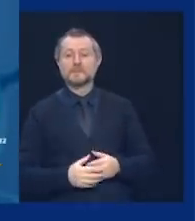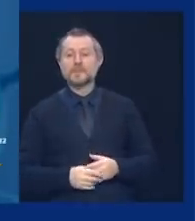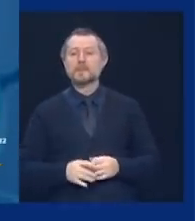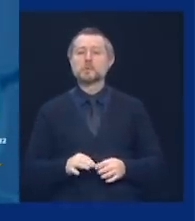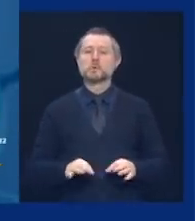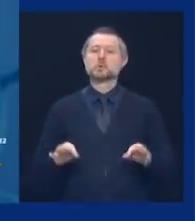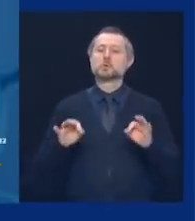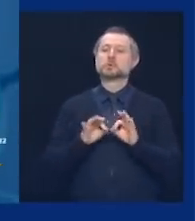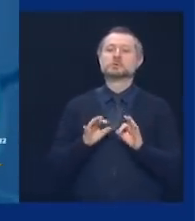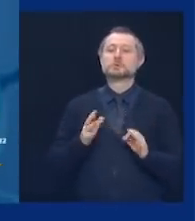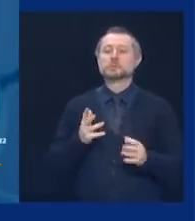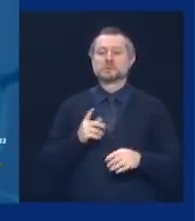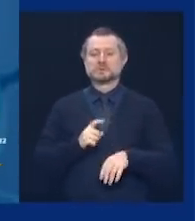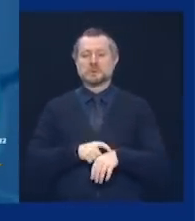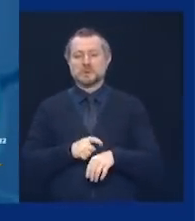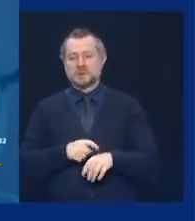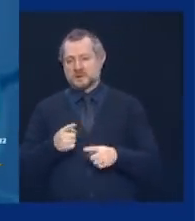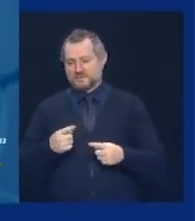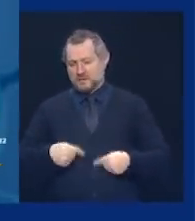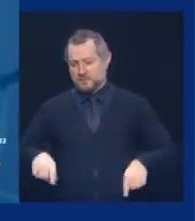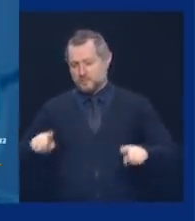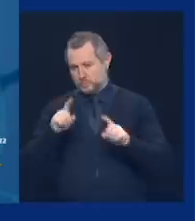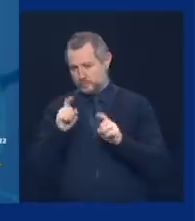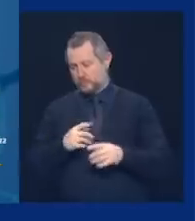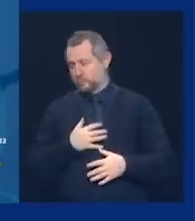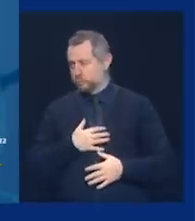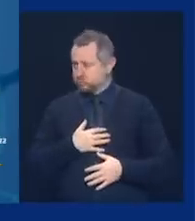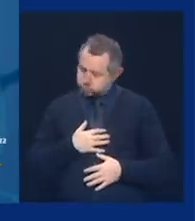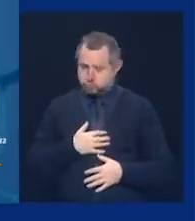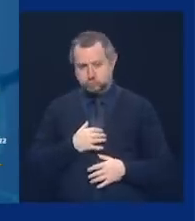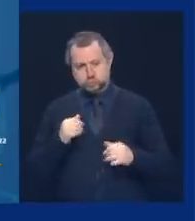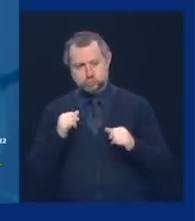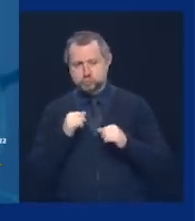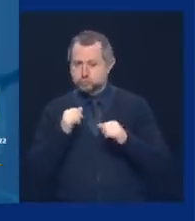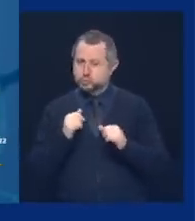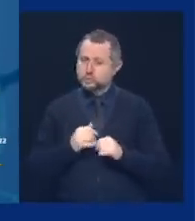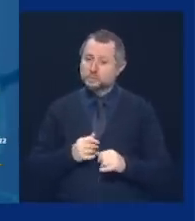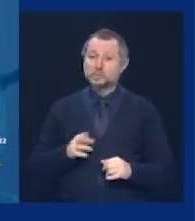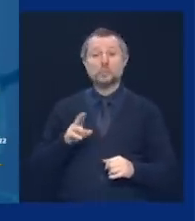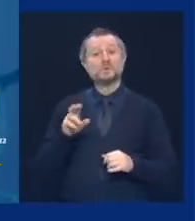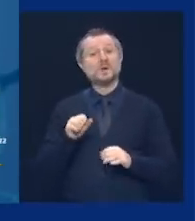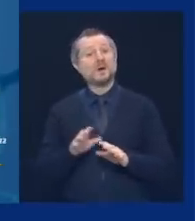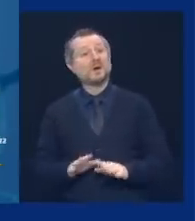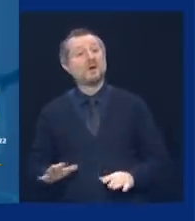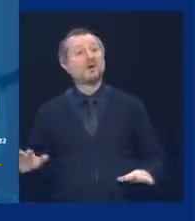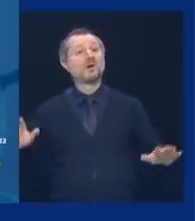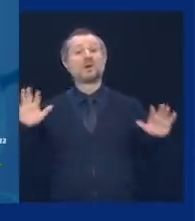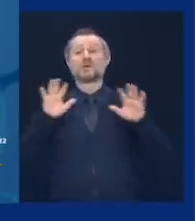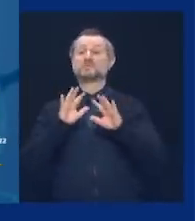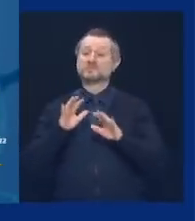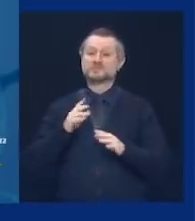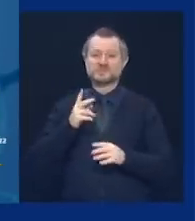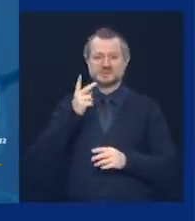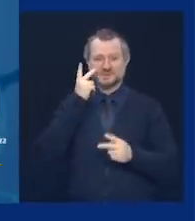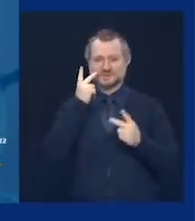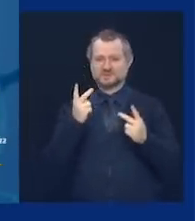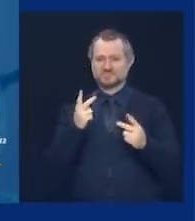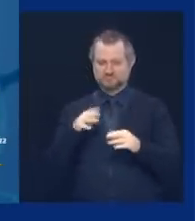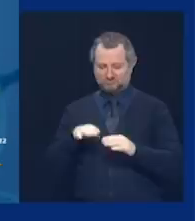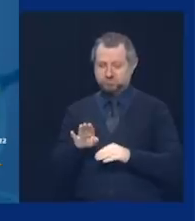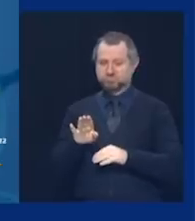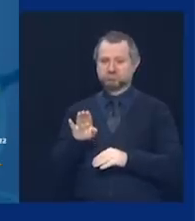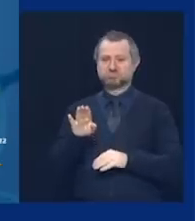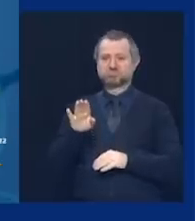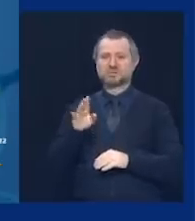us. If you look what has happened around the nation, you see a spike that has increased since